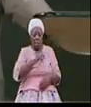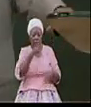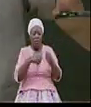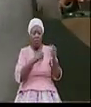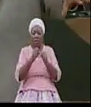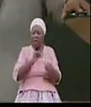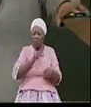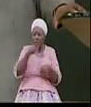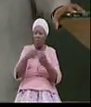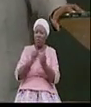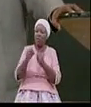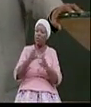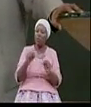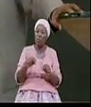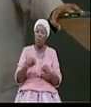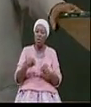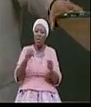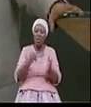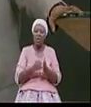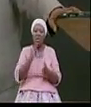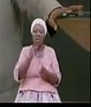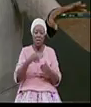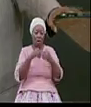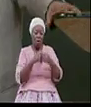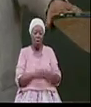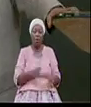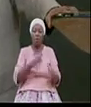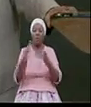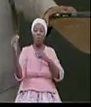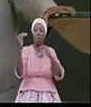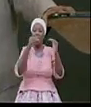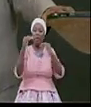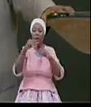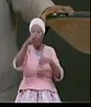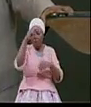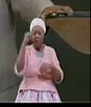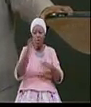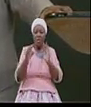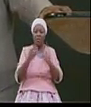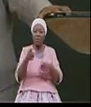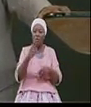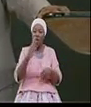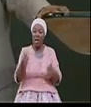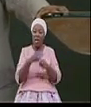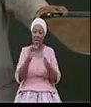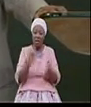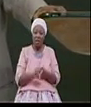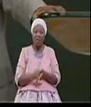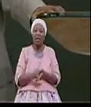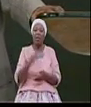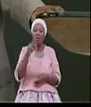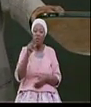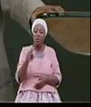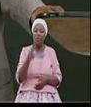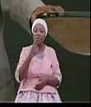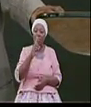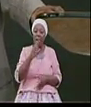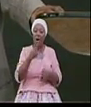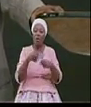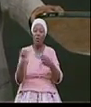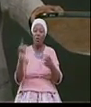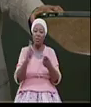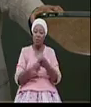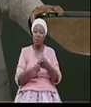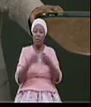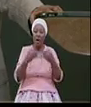fight. It's a lost battle. Because if you're like that, you are going to